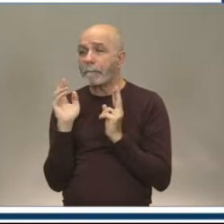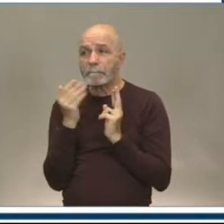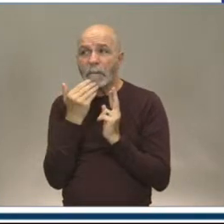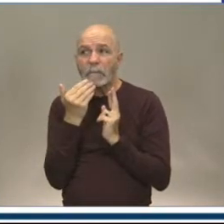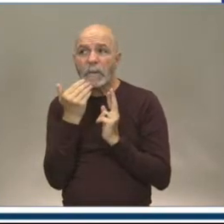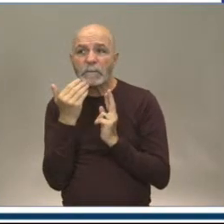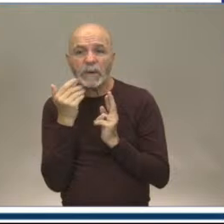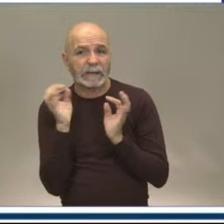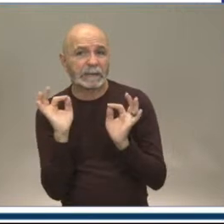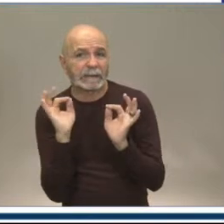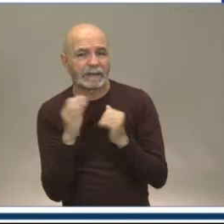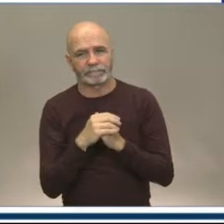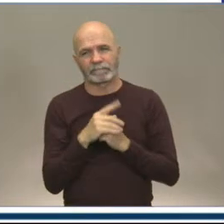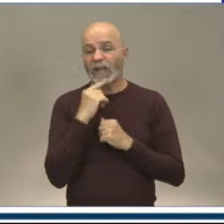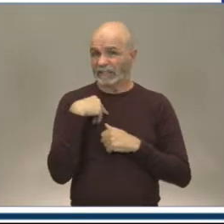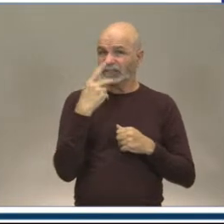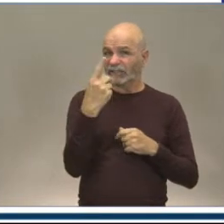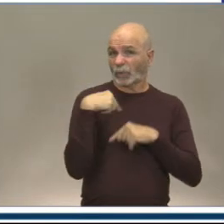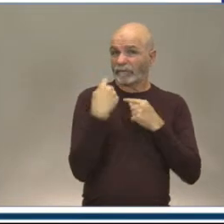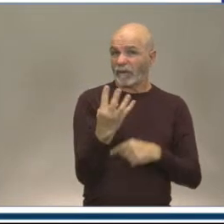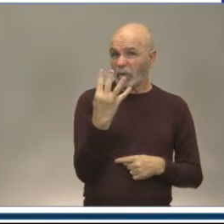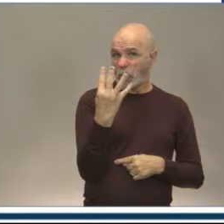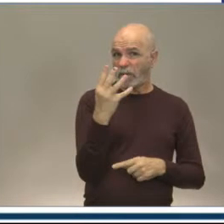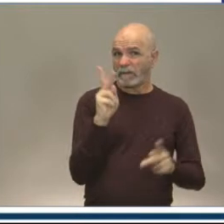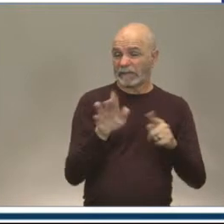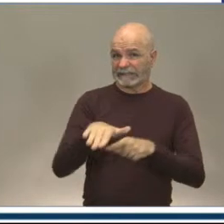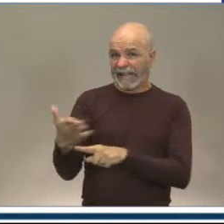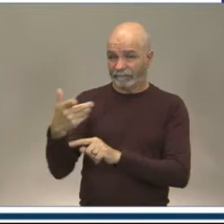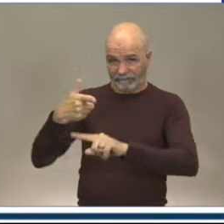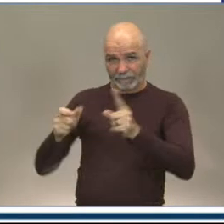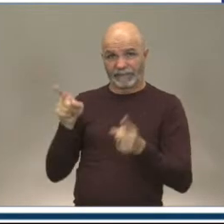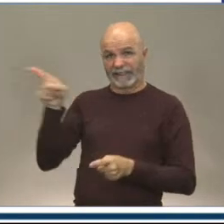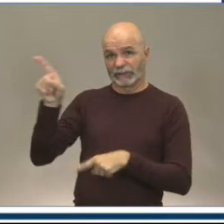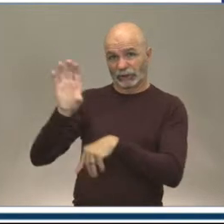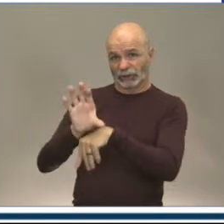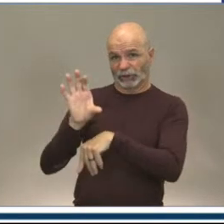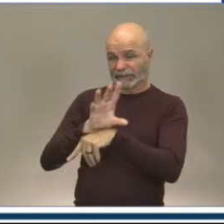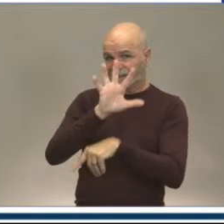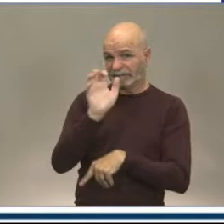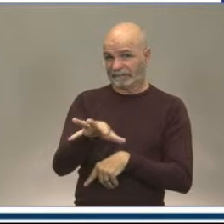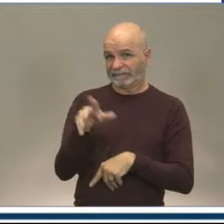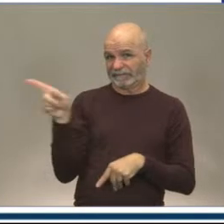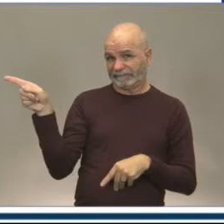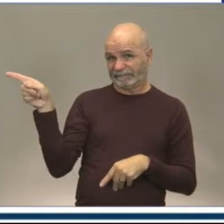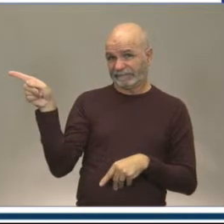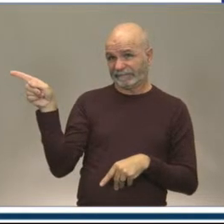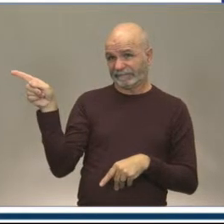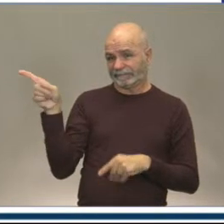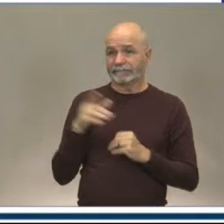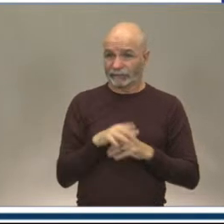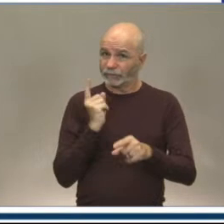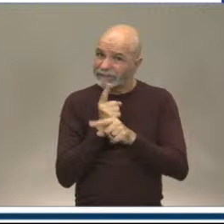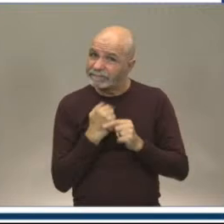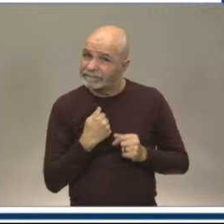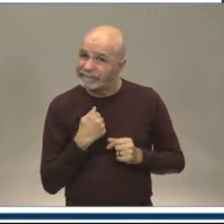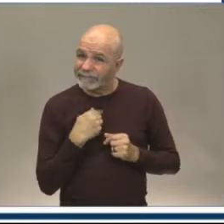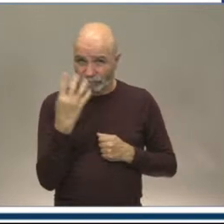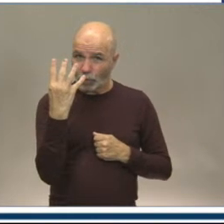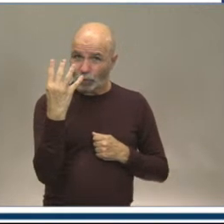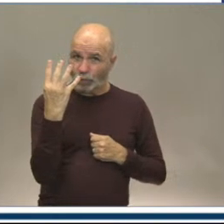been attributed to the spread from that gathering. At least that was the last information we had. Is that still the case? Have